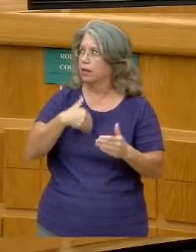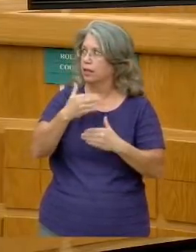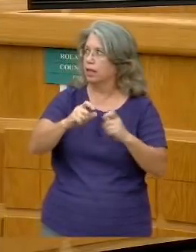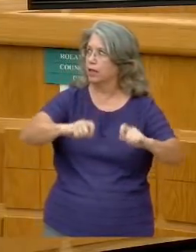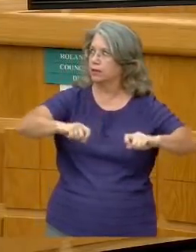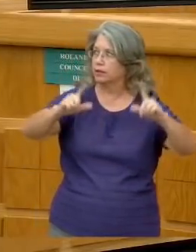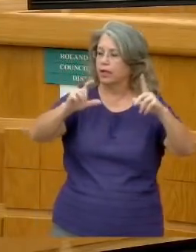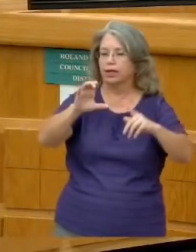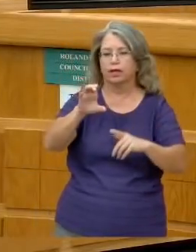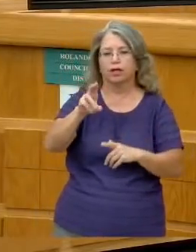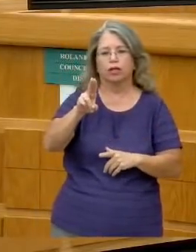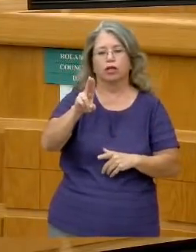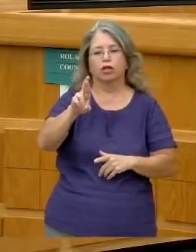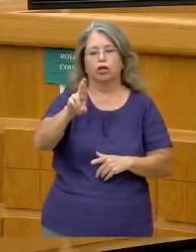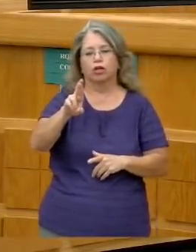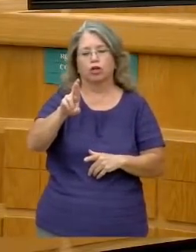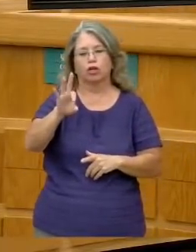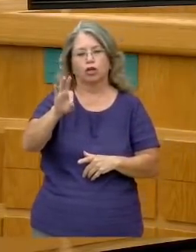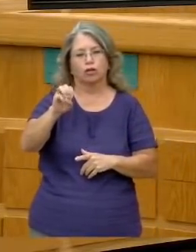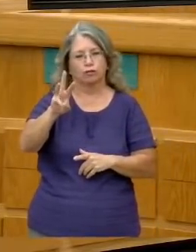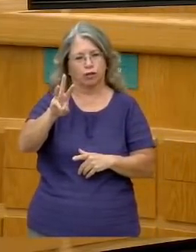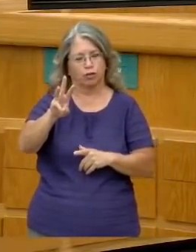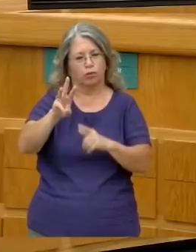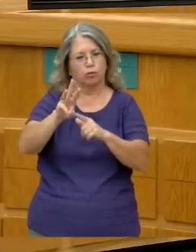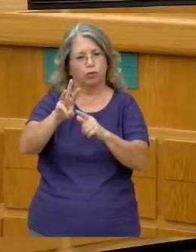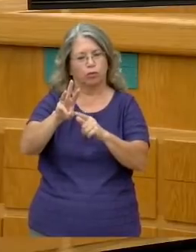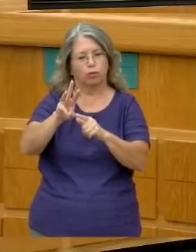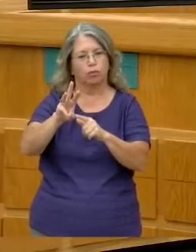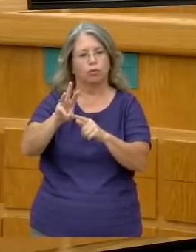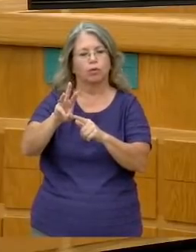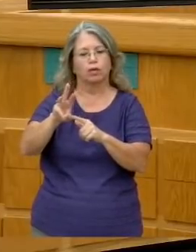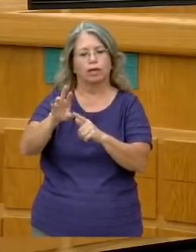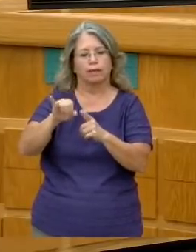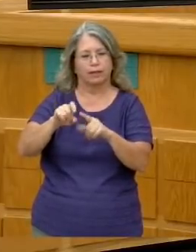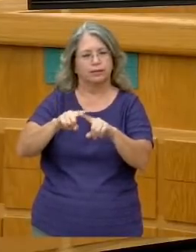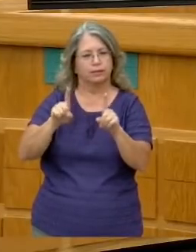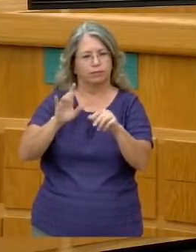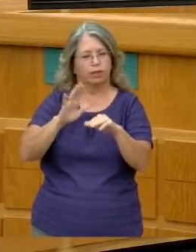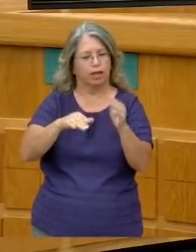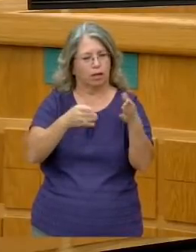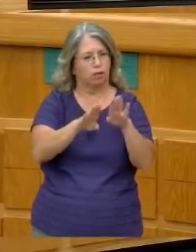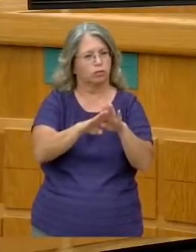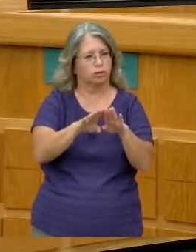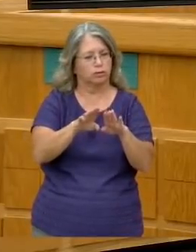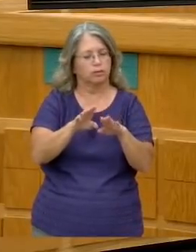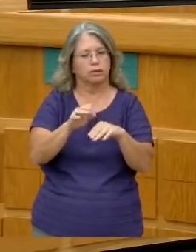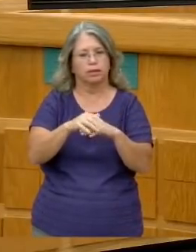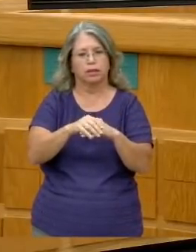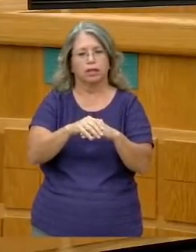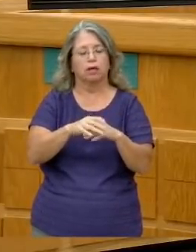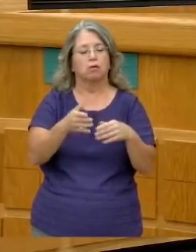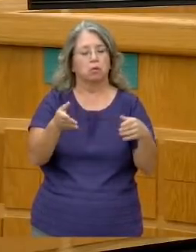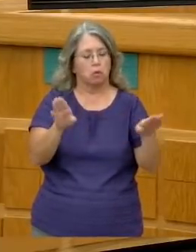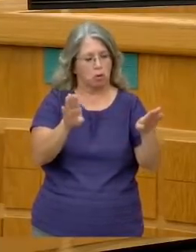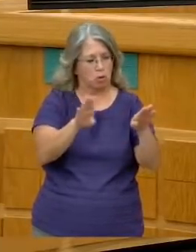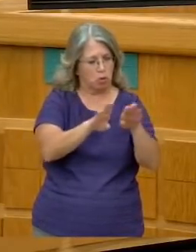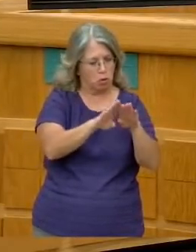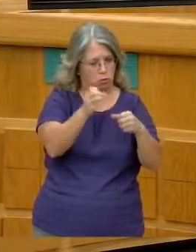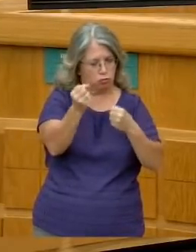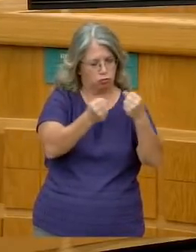the closures. It's on top of. So in addition to closing the beaches to vehicular access,